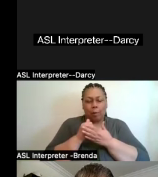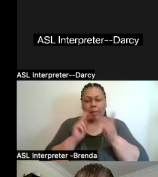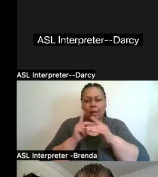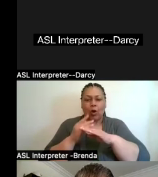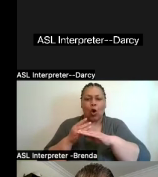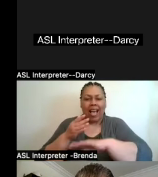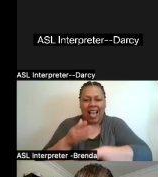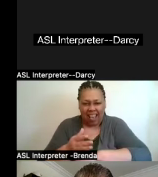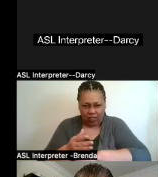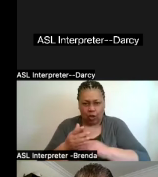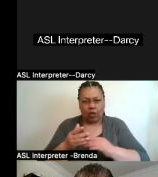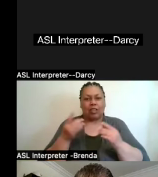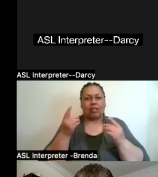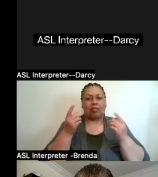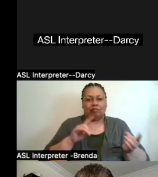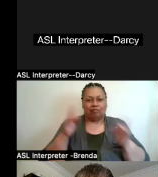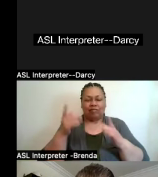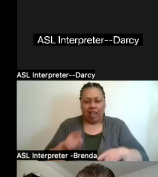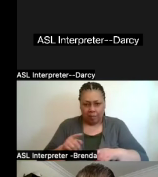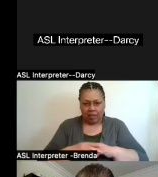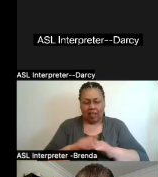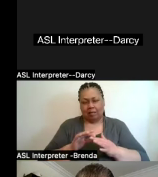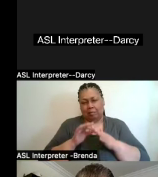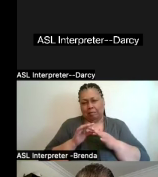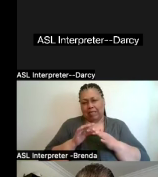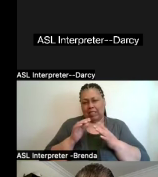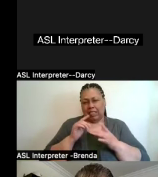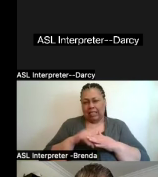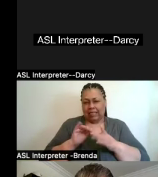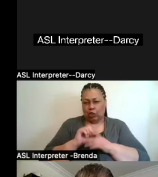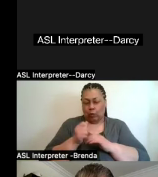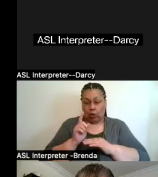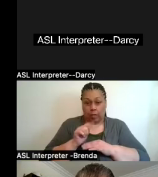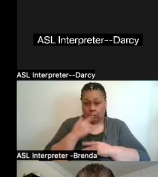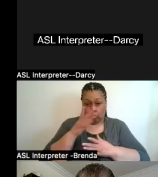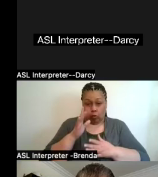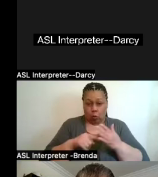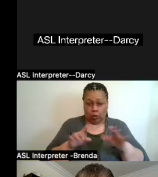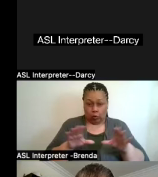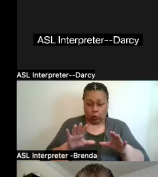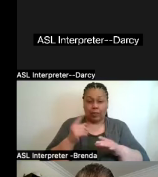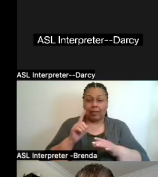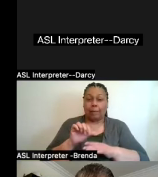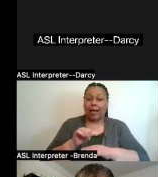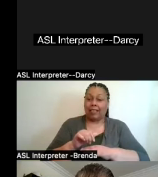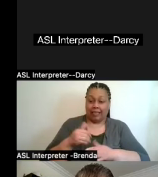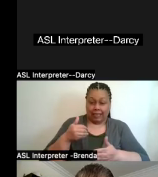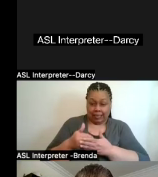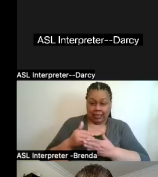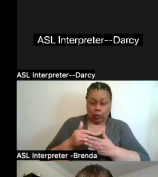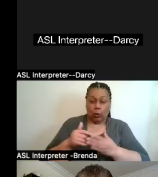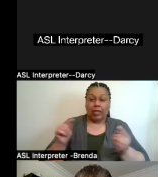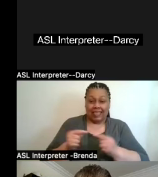thinking. Especially in a situation where you don't know what to do and someone next to you is injured, and that